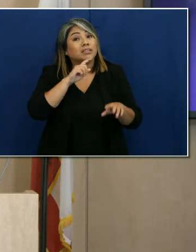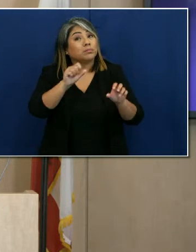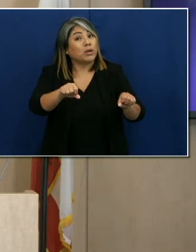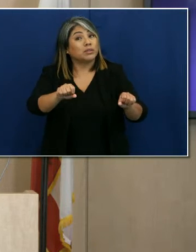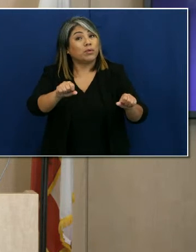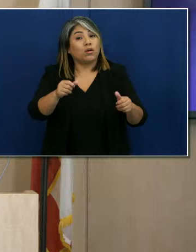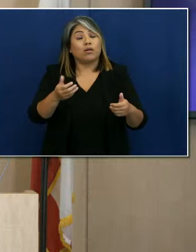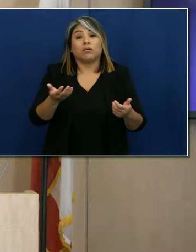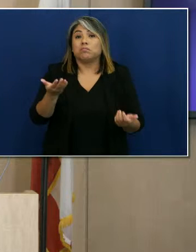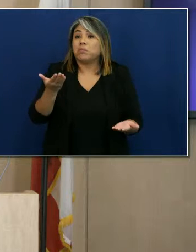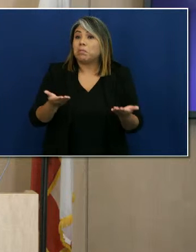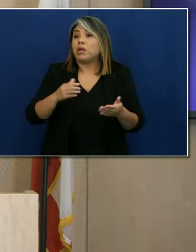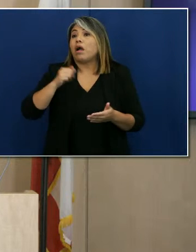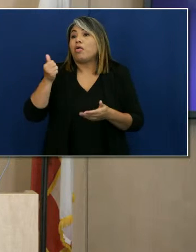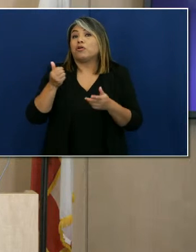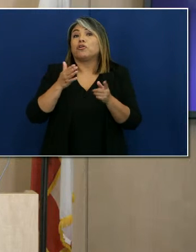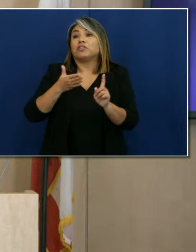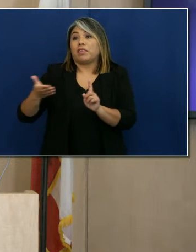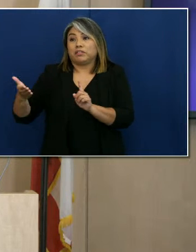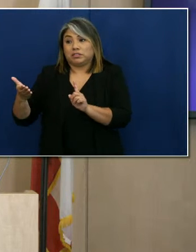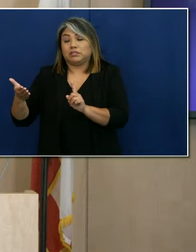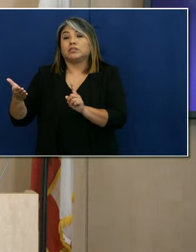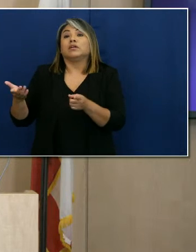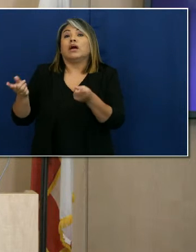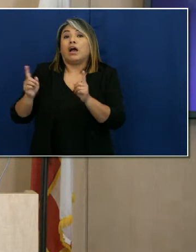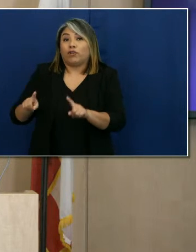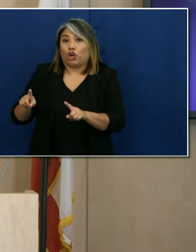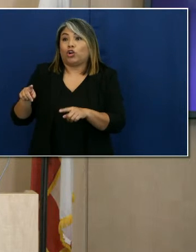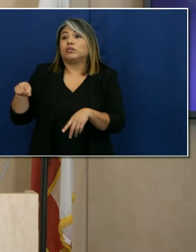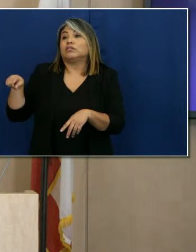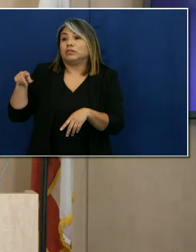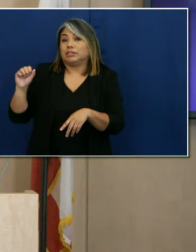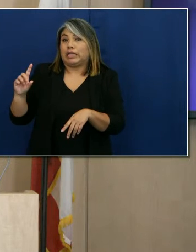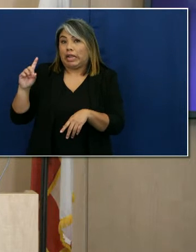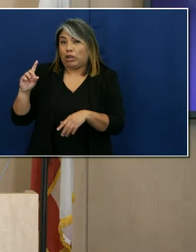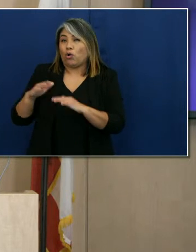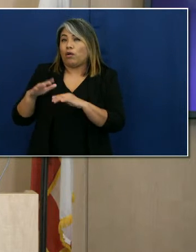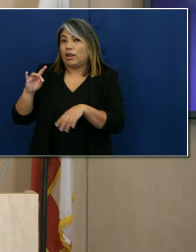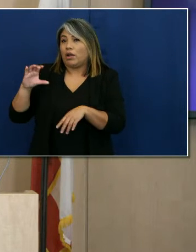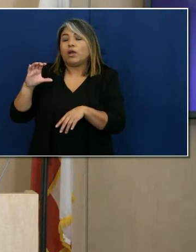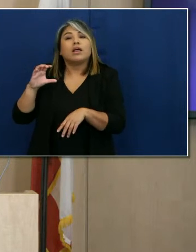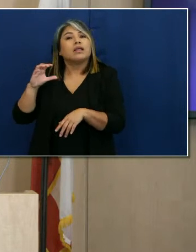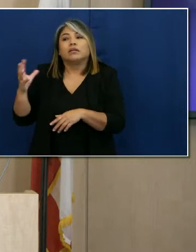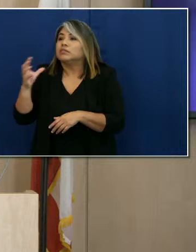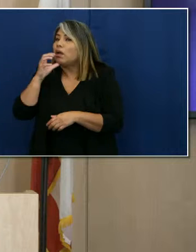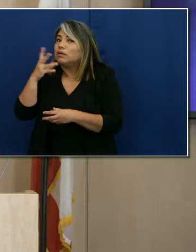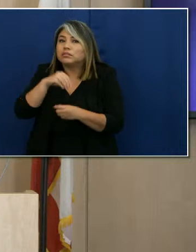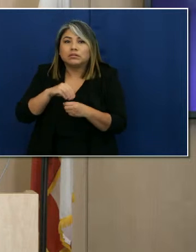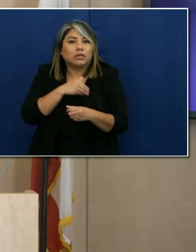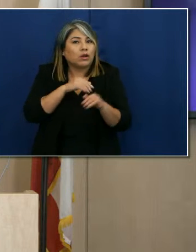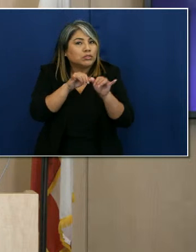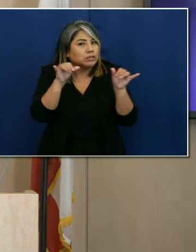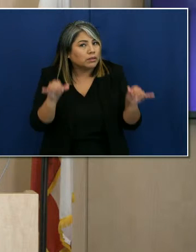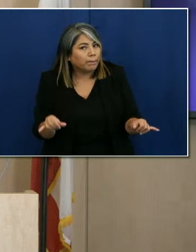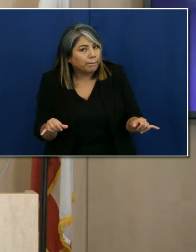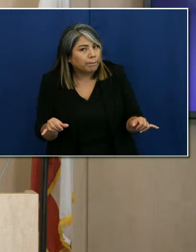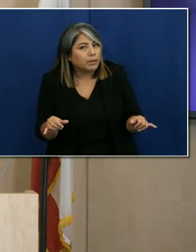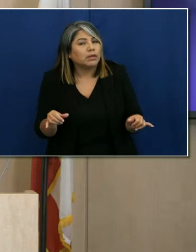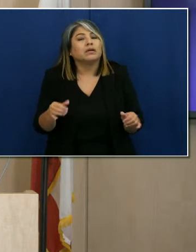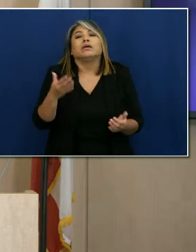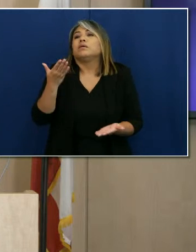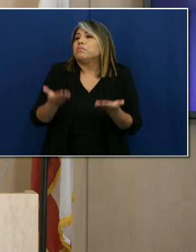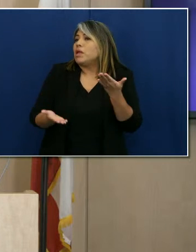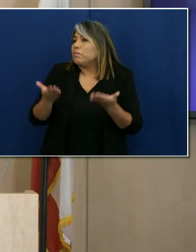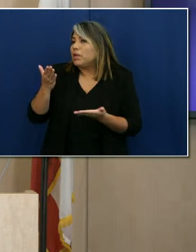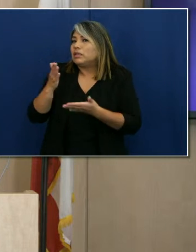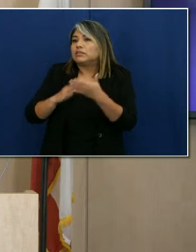that there are other deaths that have occurred in San Diego that are not being counted in our system. There may be